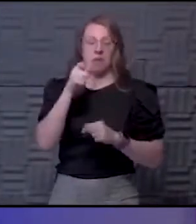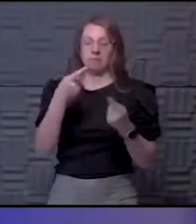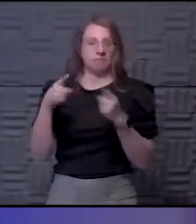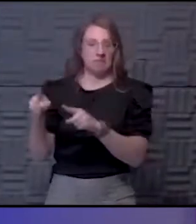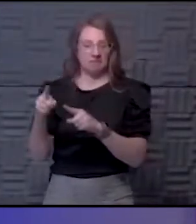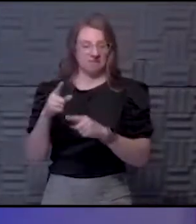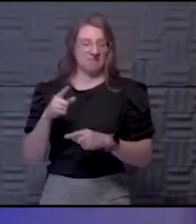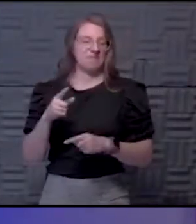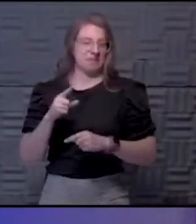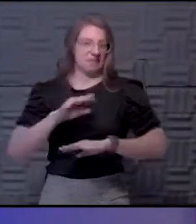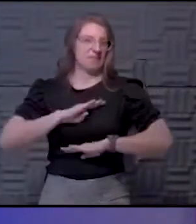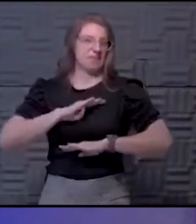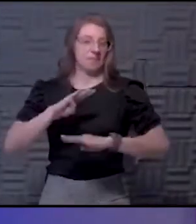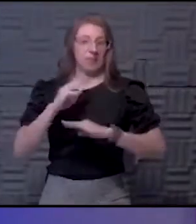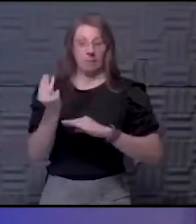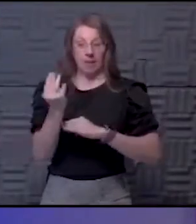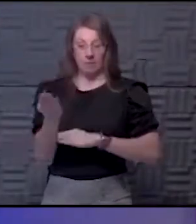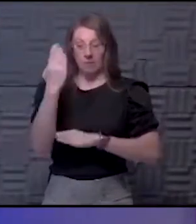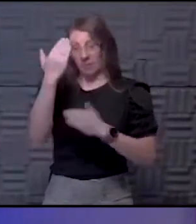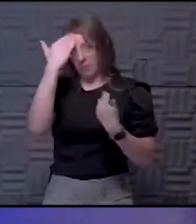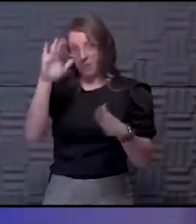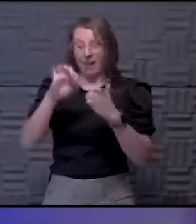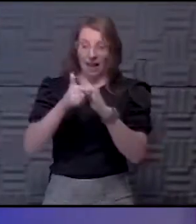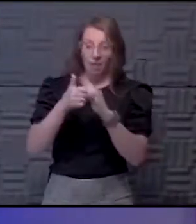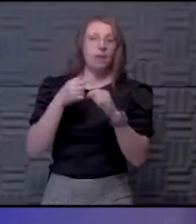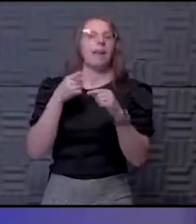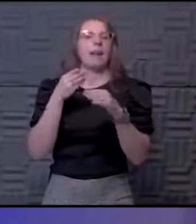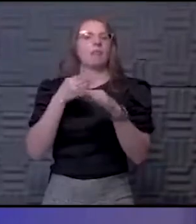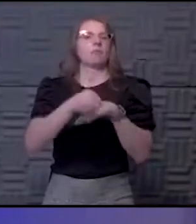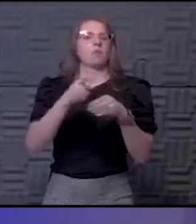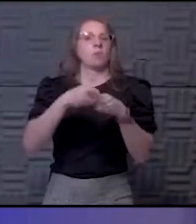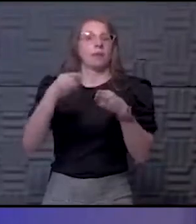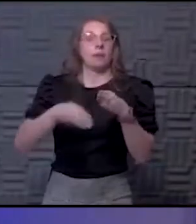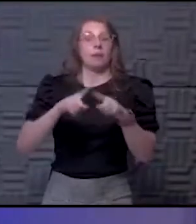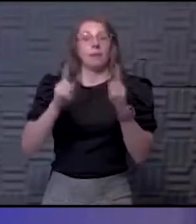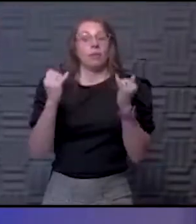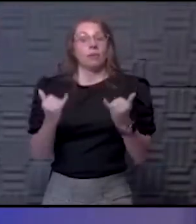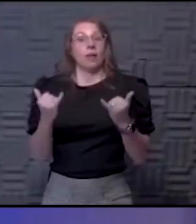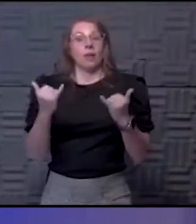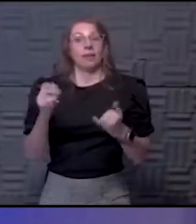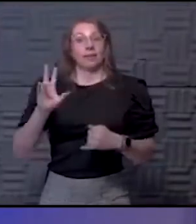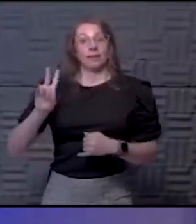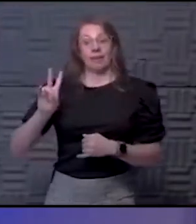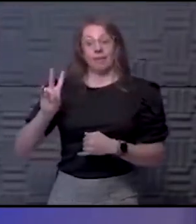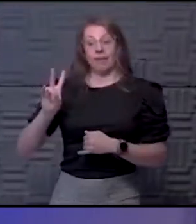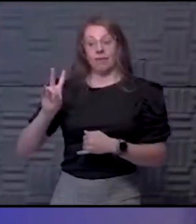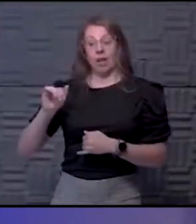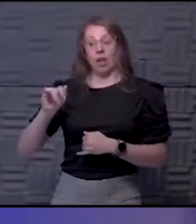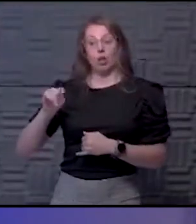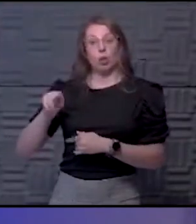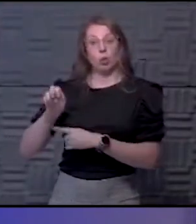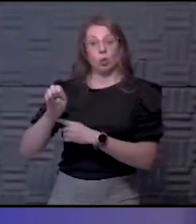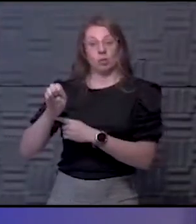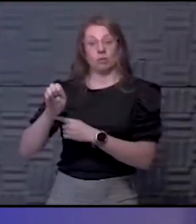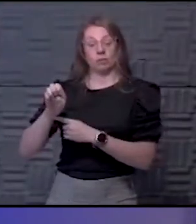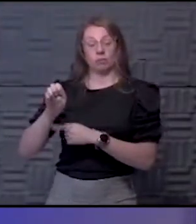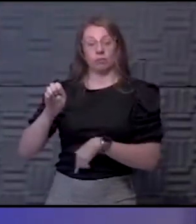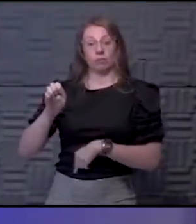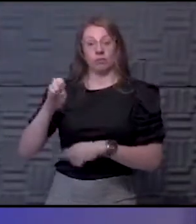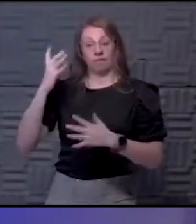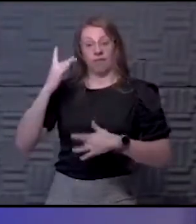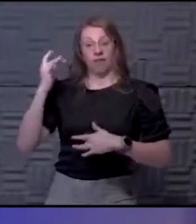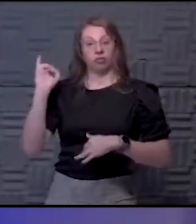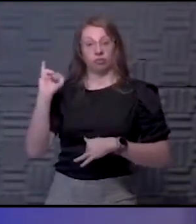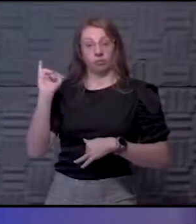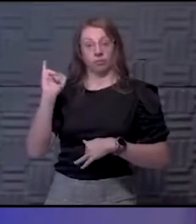about. We never know how Monday morning will be after the weekend. But today we have 7 acute infections in the hospital, with